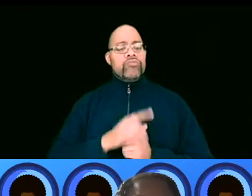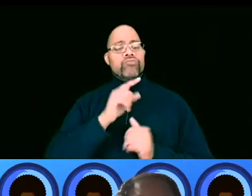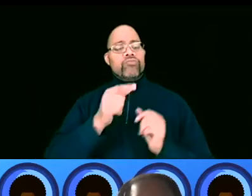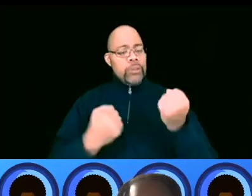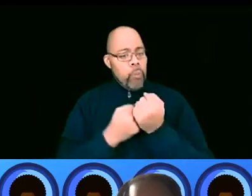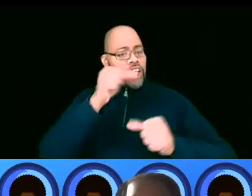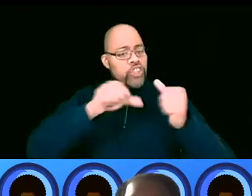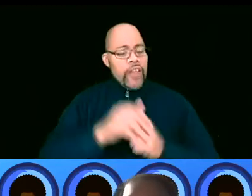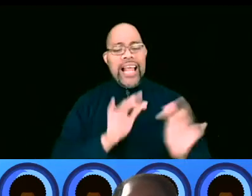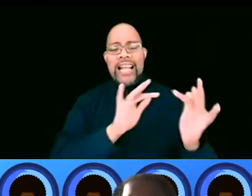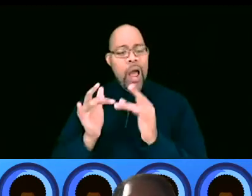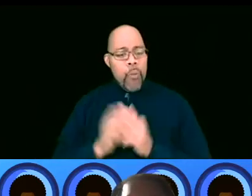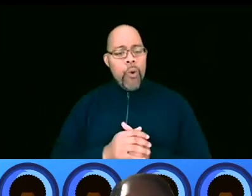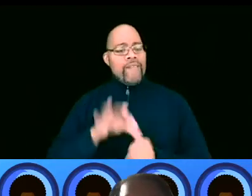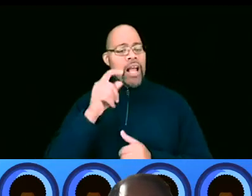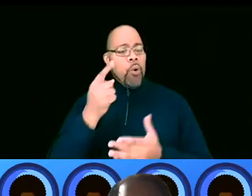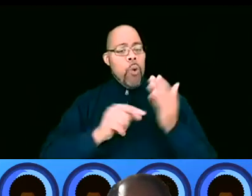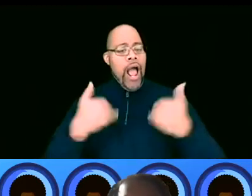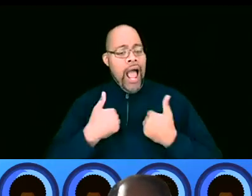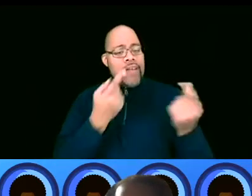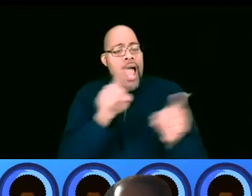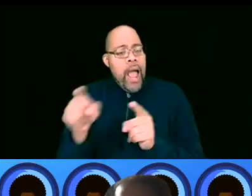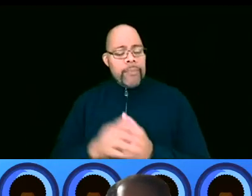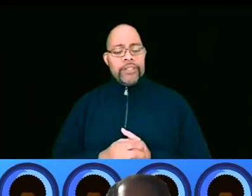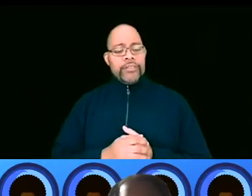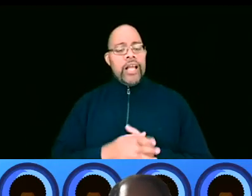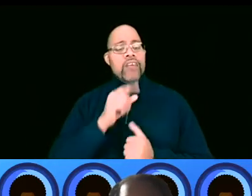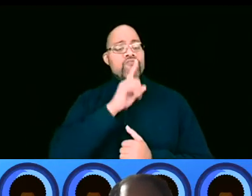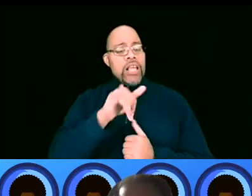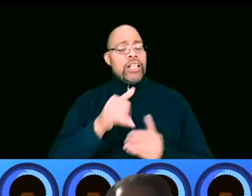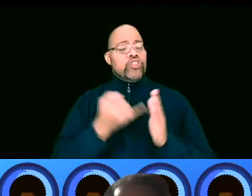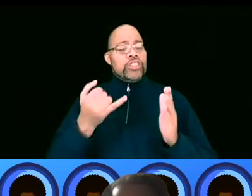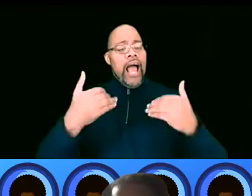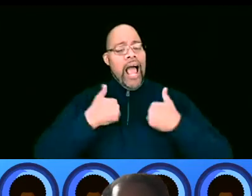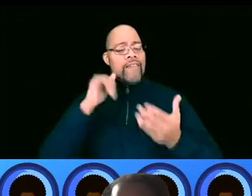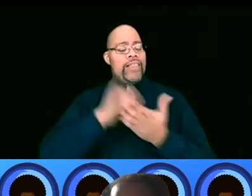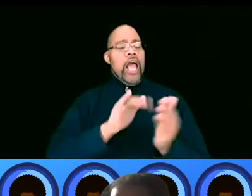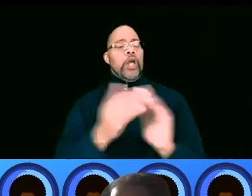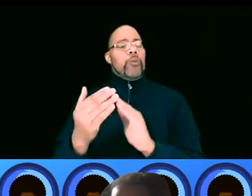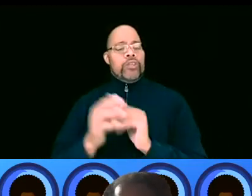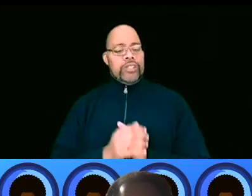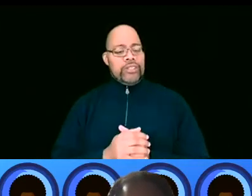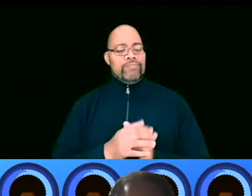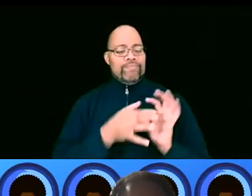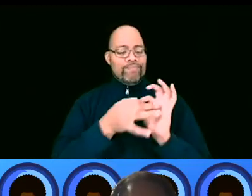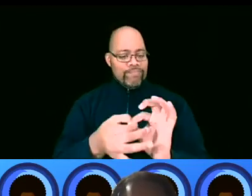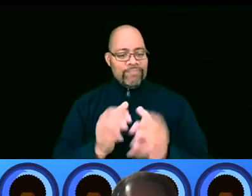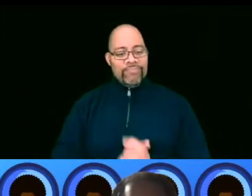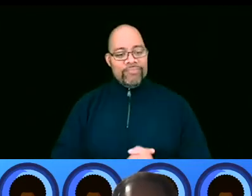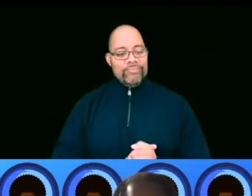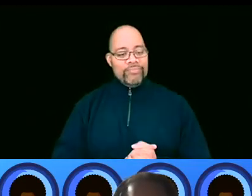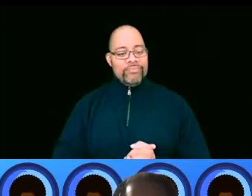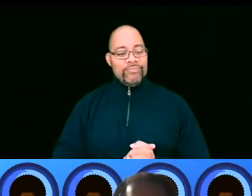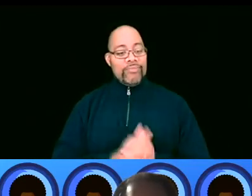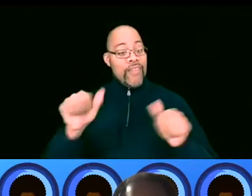each other, network, find out what we have going on, and really just have that community bonding. Is